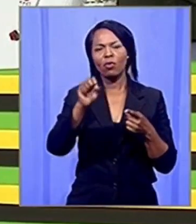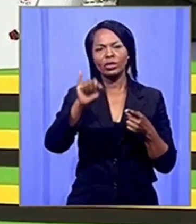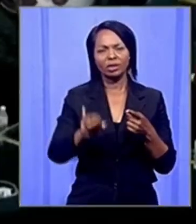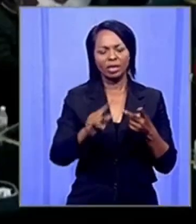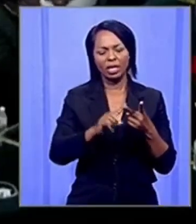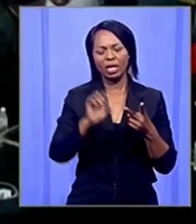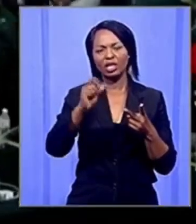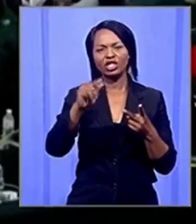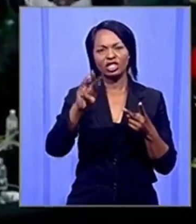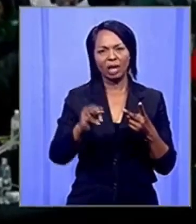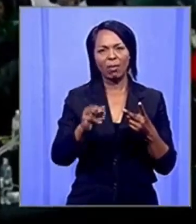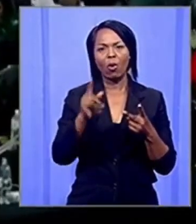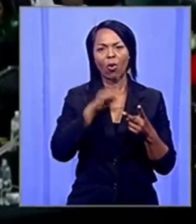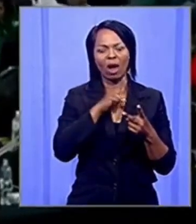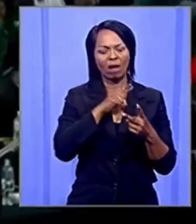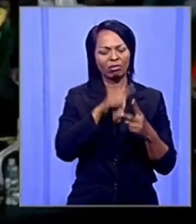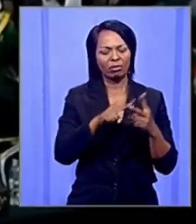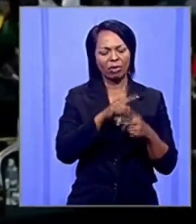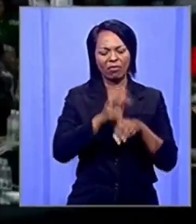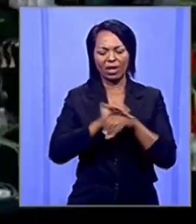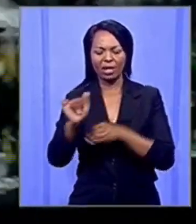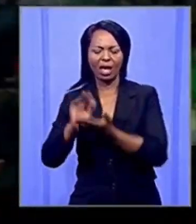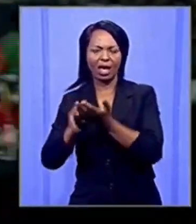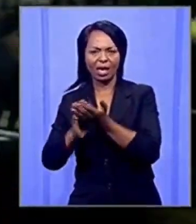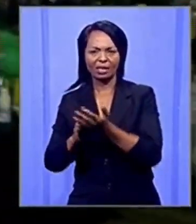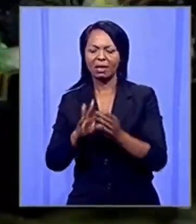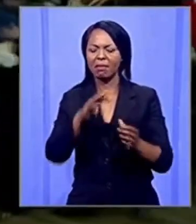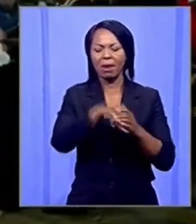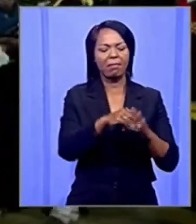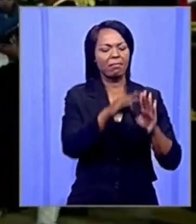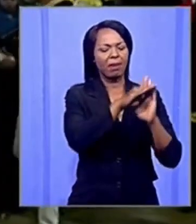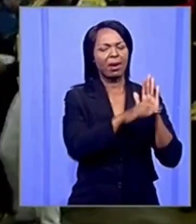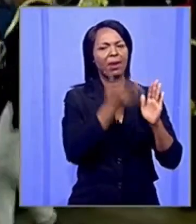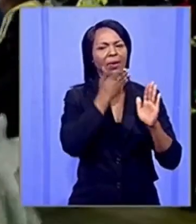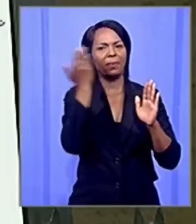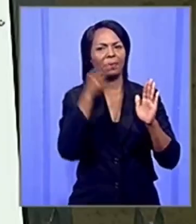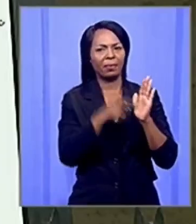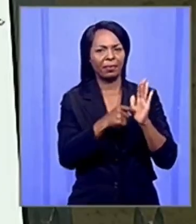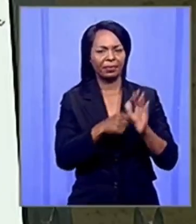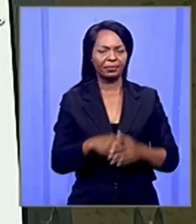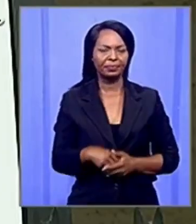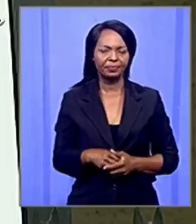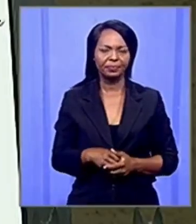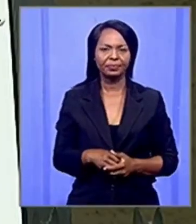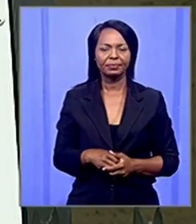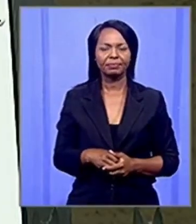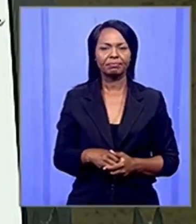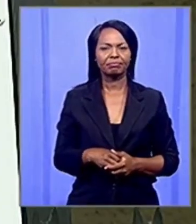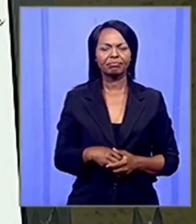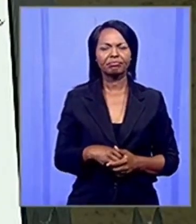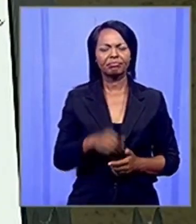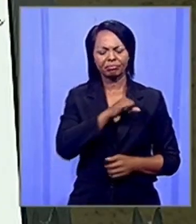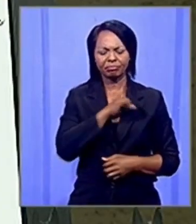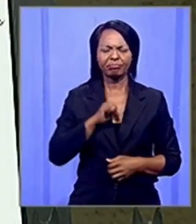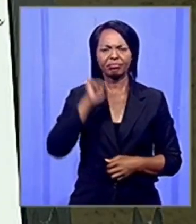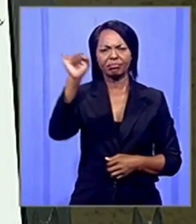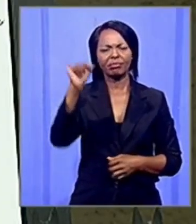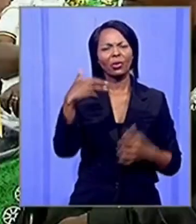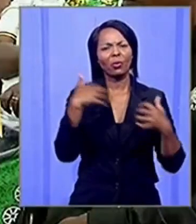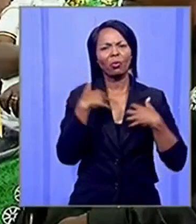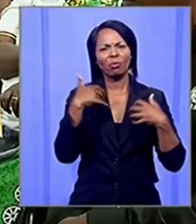ba akarediwa le mororo bobedi jono le ditokololo tsa kokwano peo molao ya profense. Khosatu e tshengwa ke gore ga